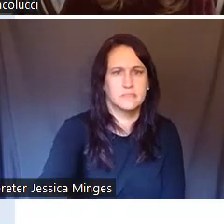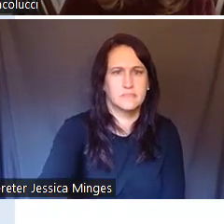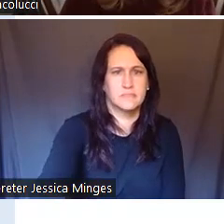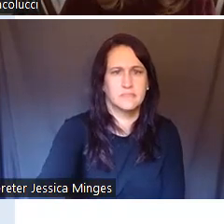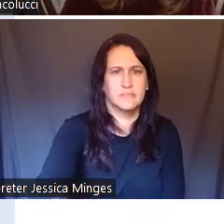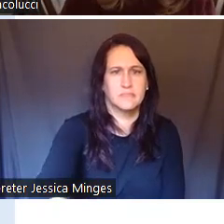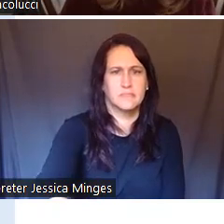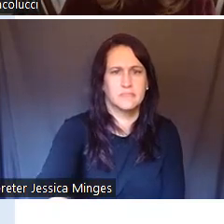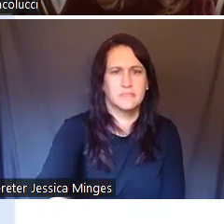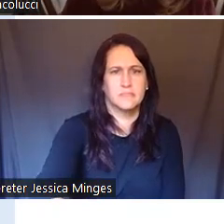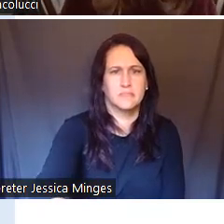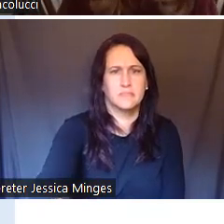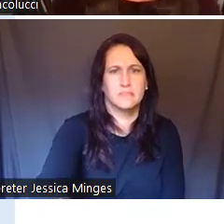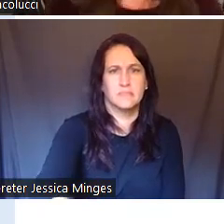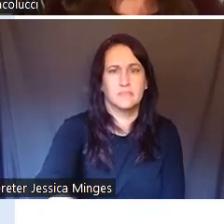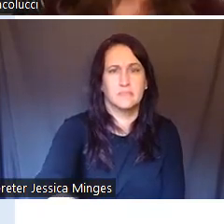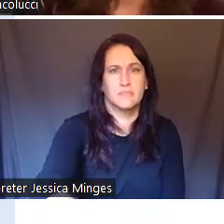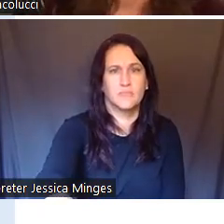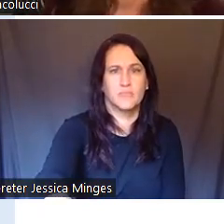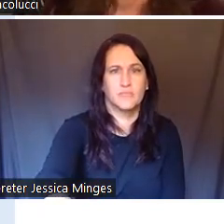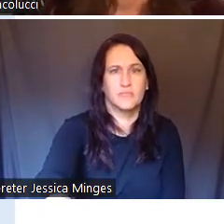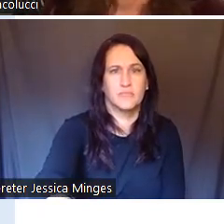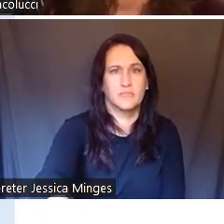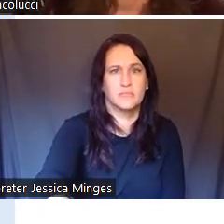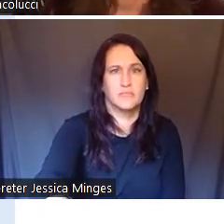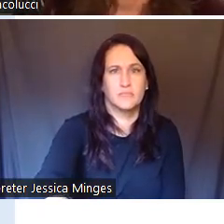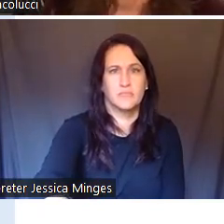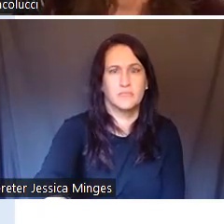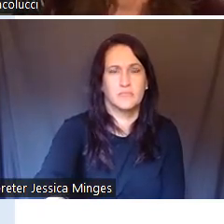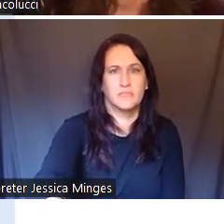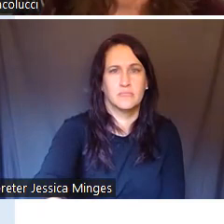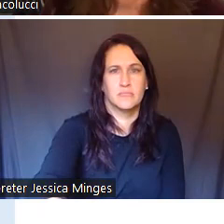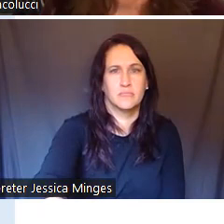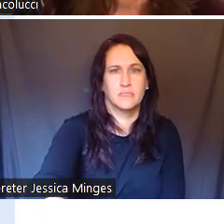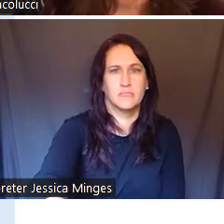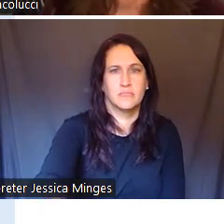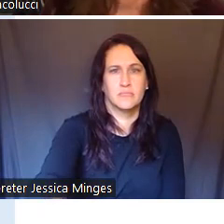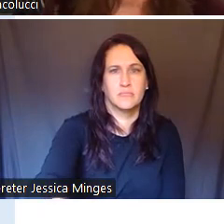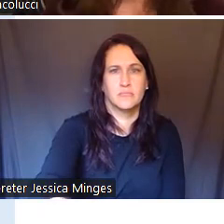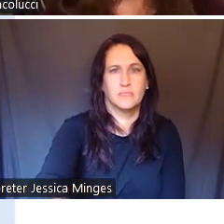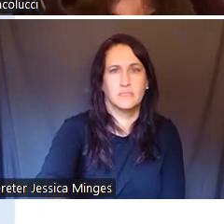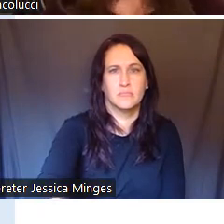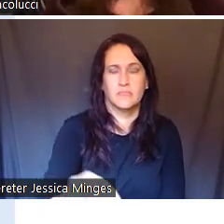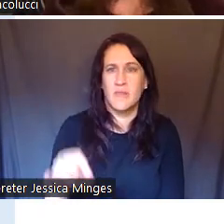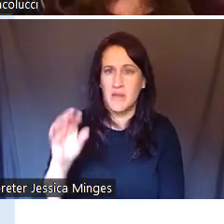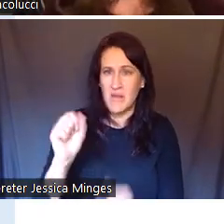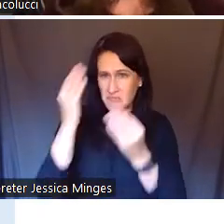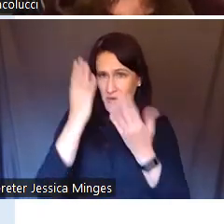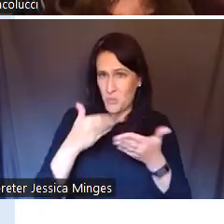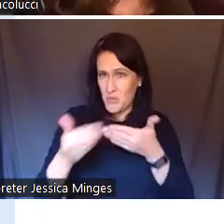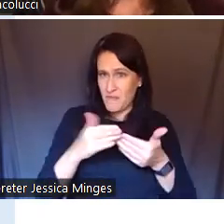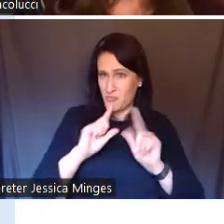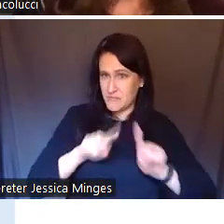Michelle, will you let me know when everyone has entered their response? This is Michelle. Yep, we